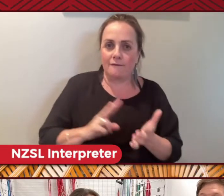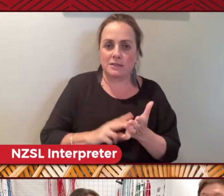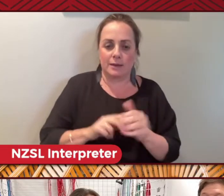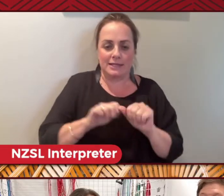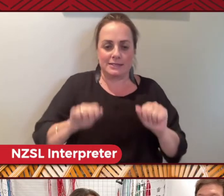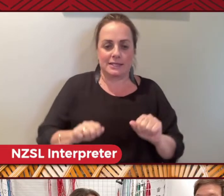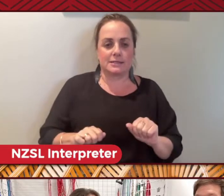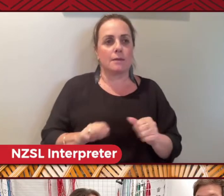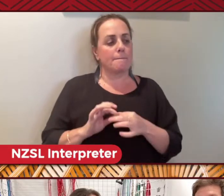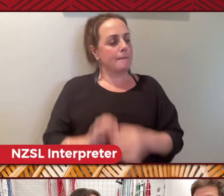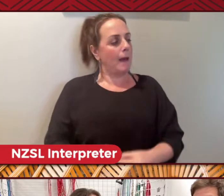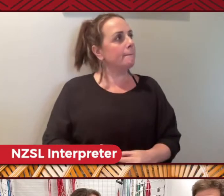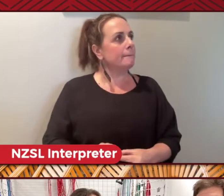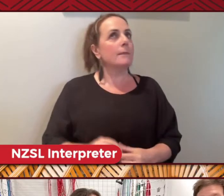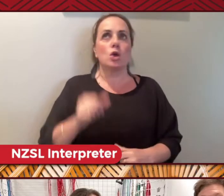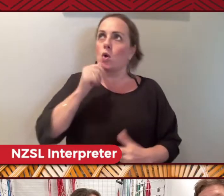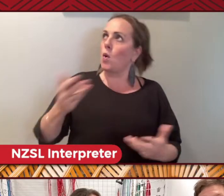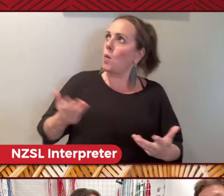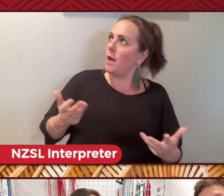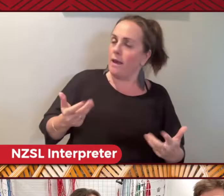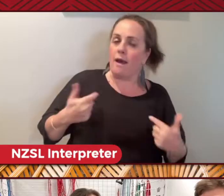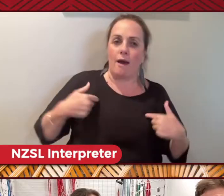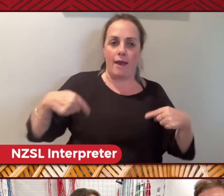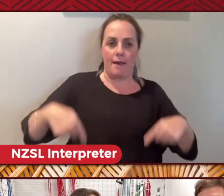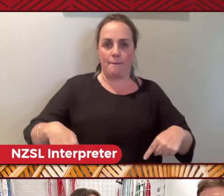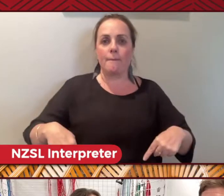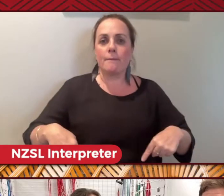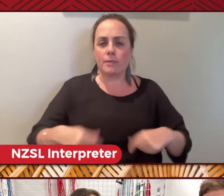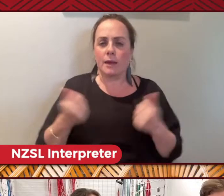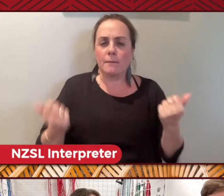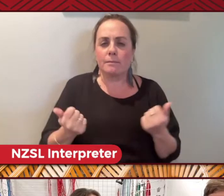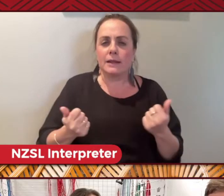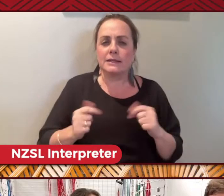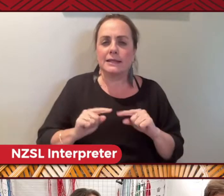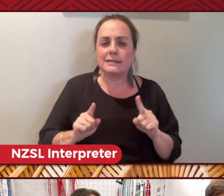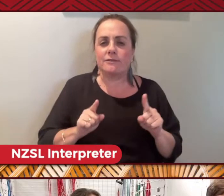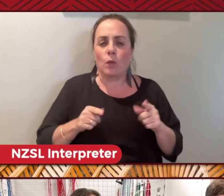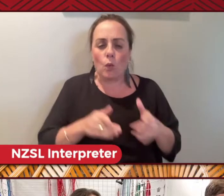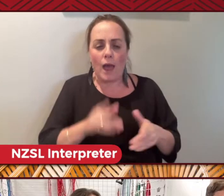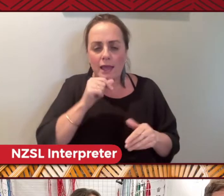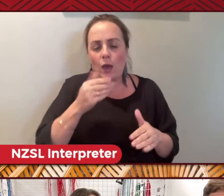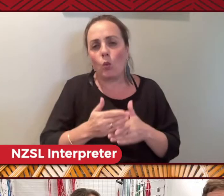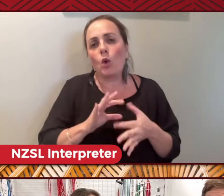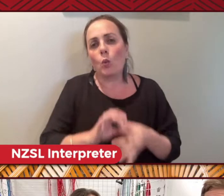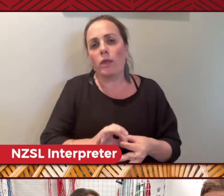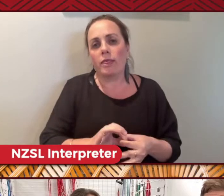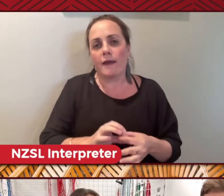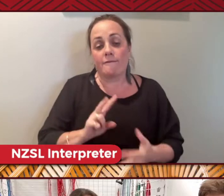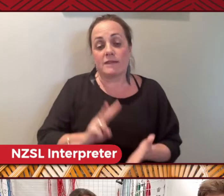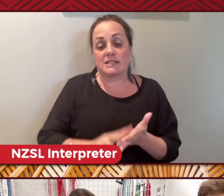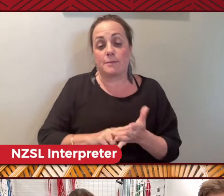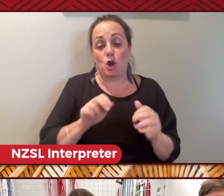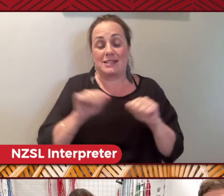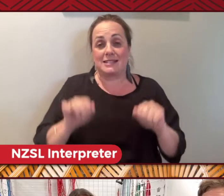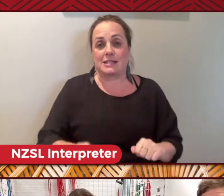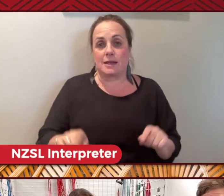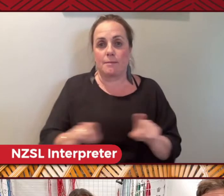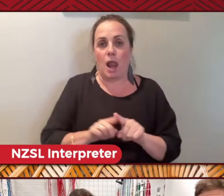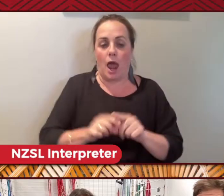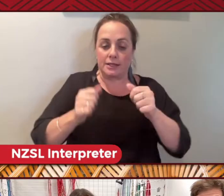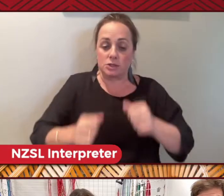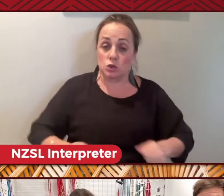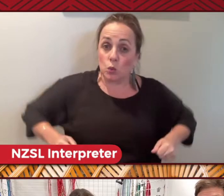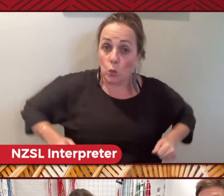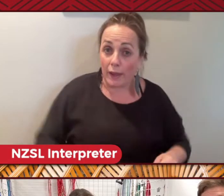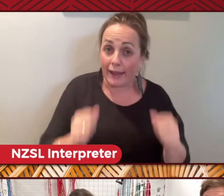working. And there's many different ways you can work with the vestibular system. There's something, fun and functional, like using a swing.